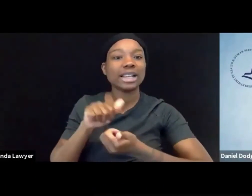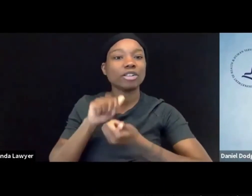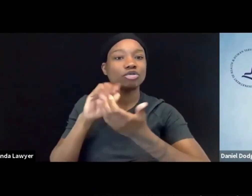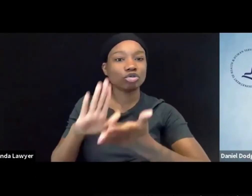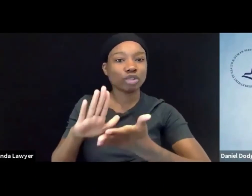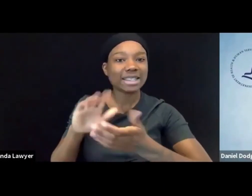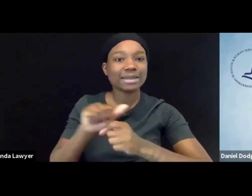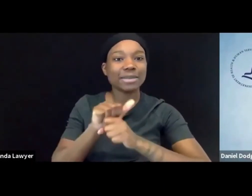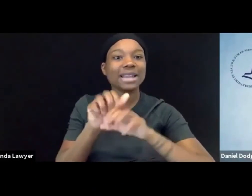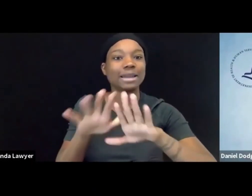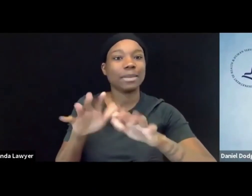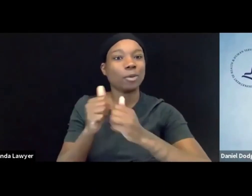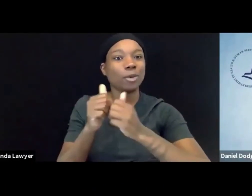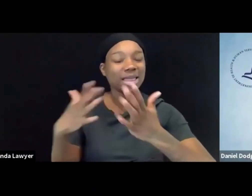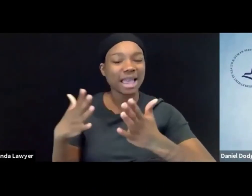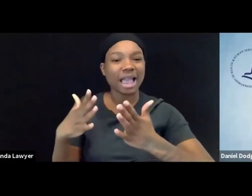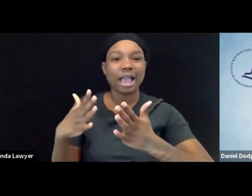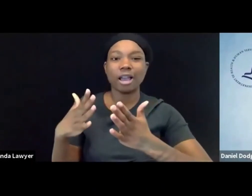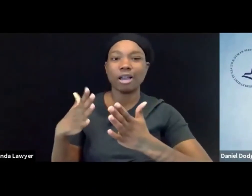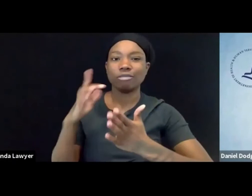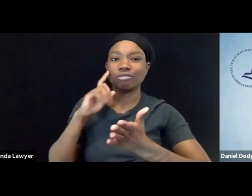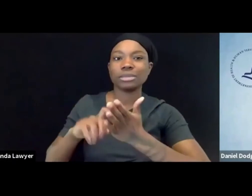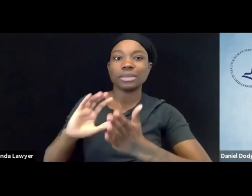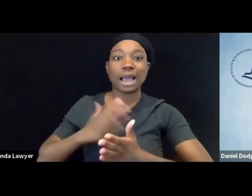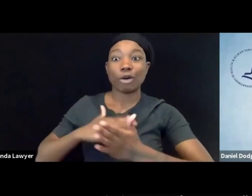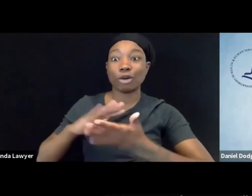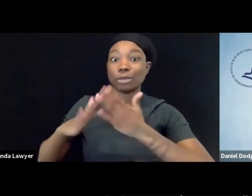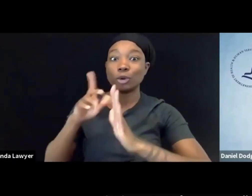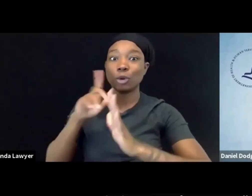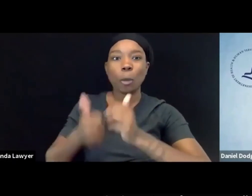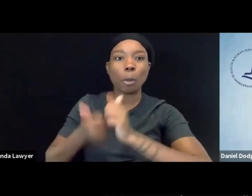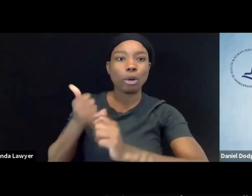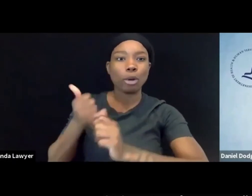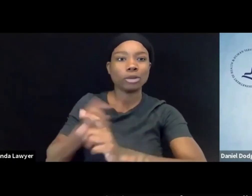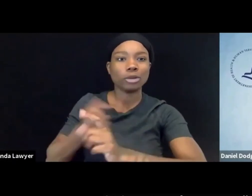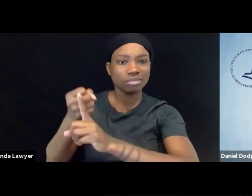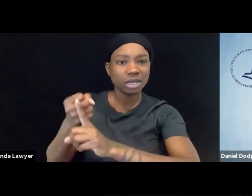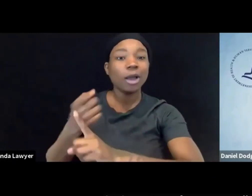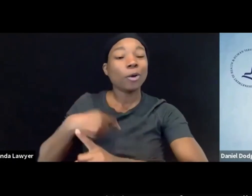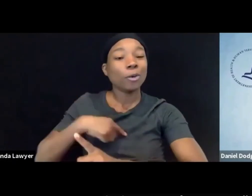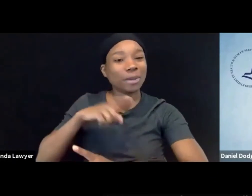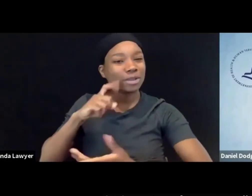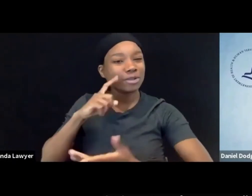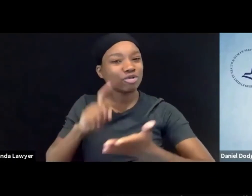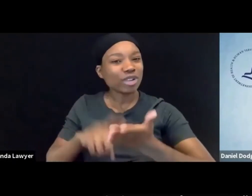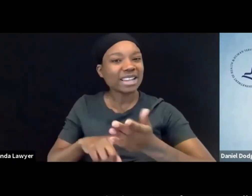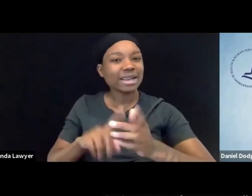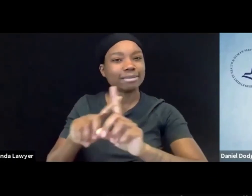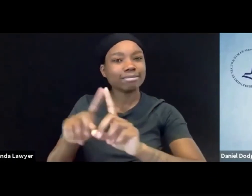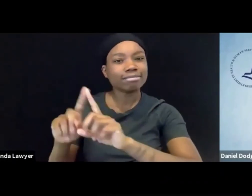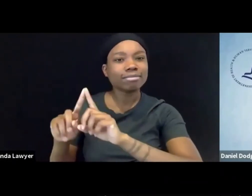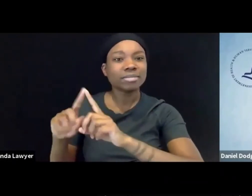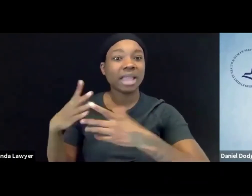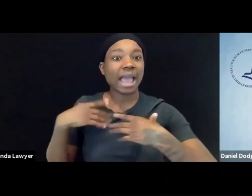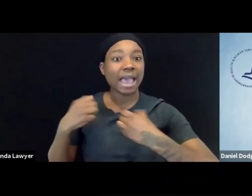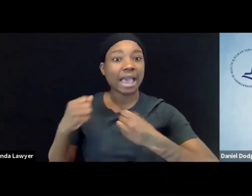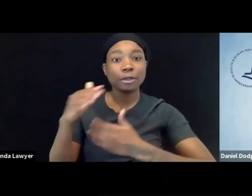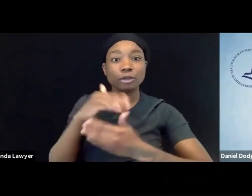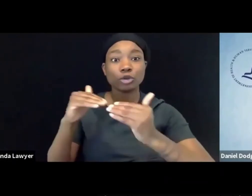eliminate health and social inequities resulting in disproportionately higher rates of exposure, illness, and death, I am